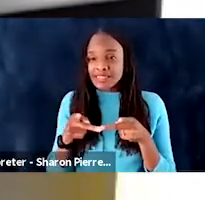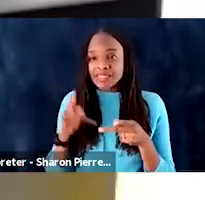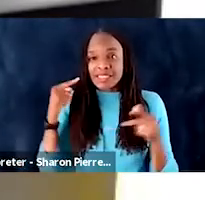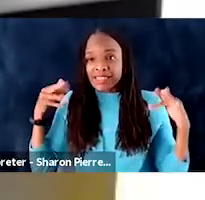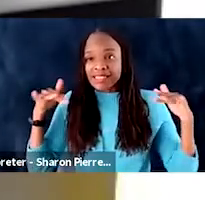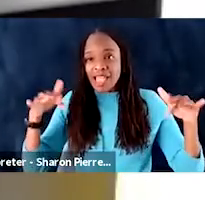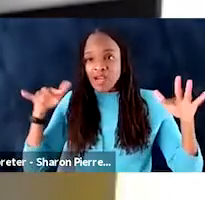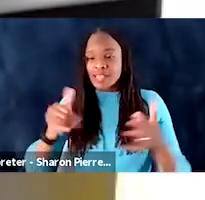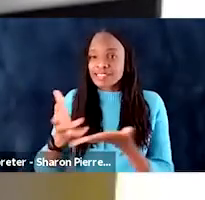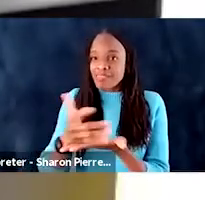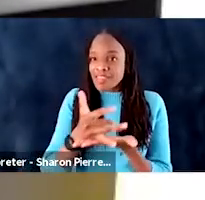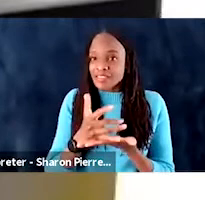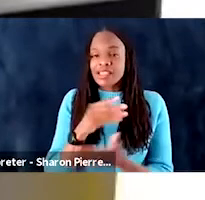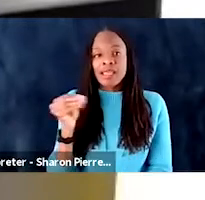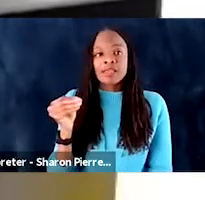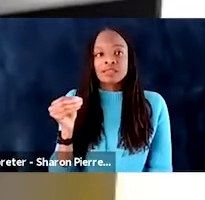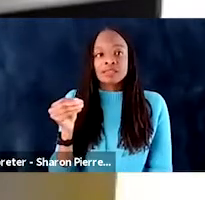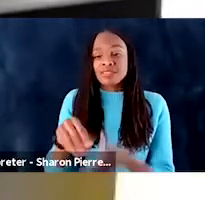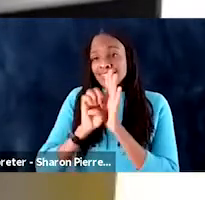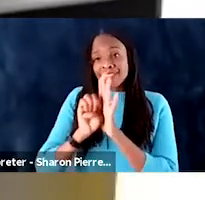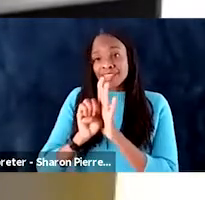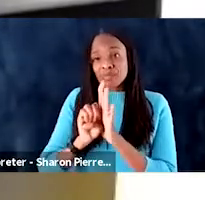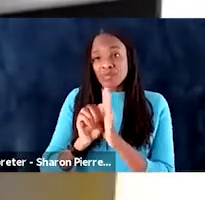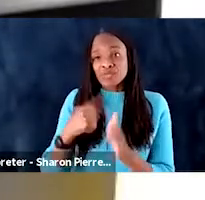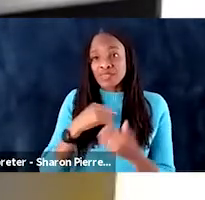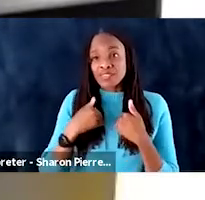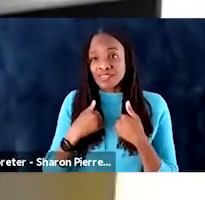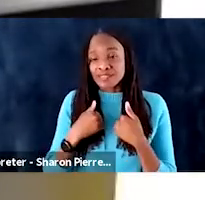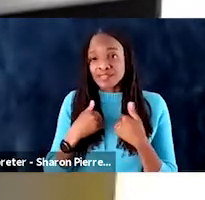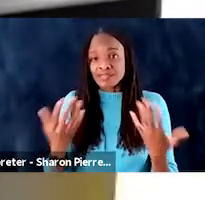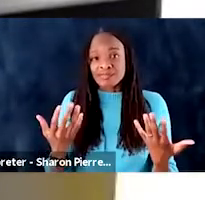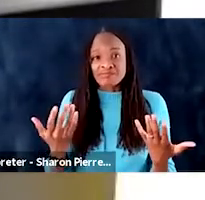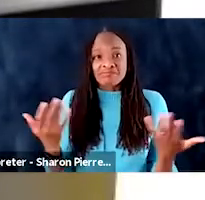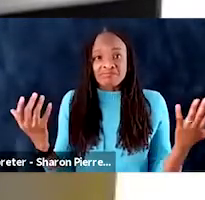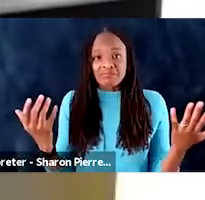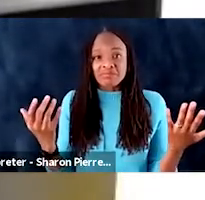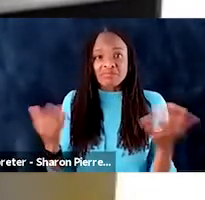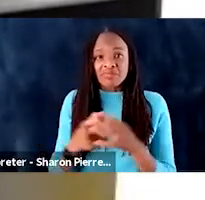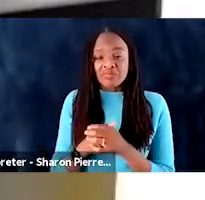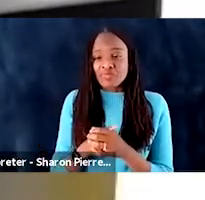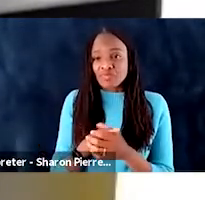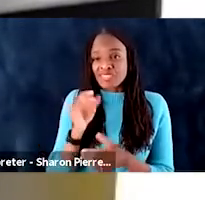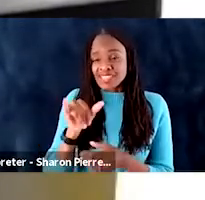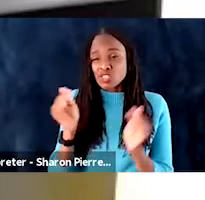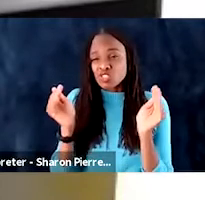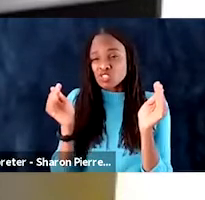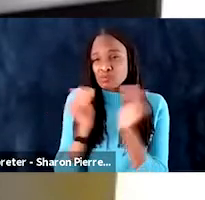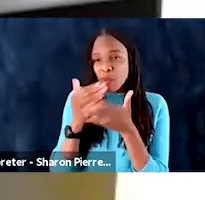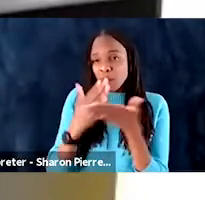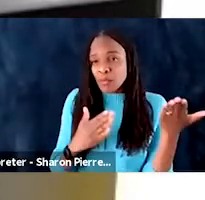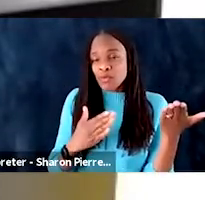that are being collected. And the examples that we've been given are just a small chunk